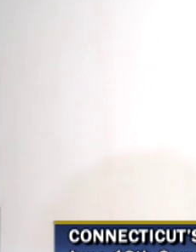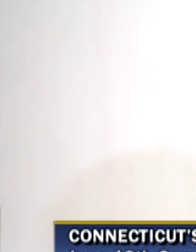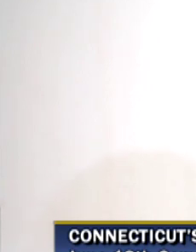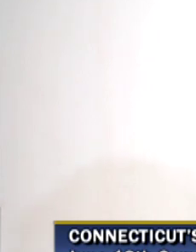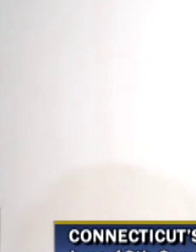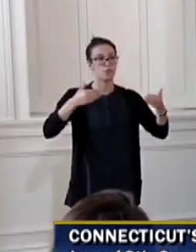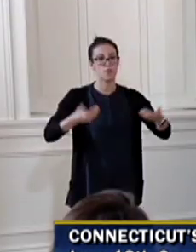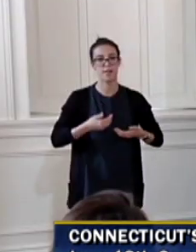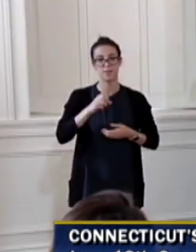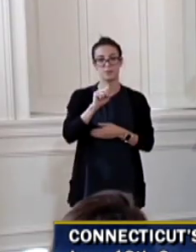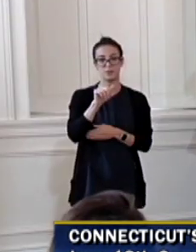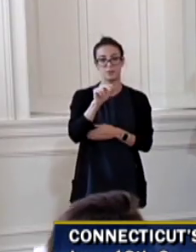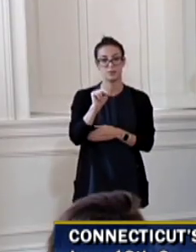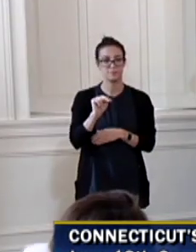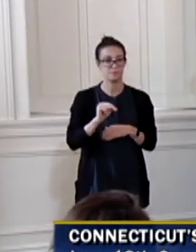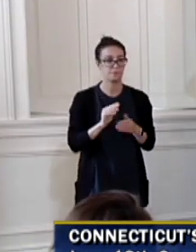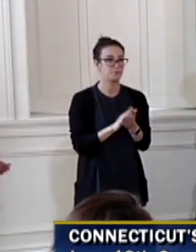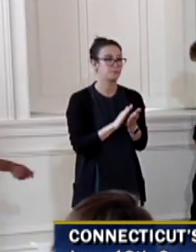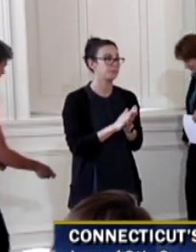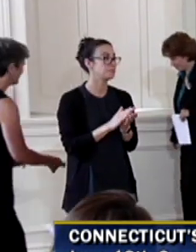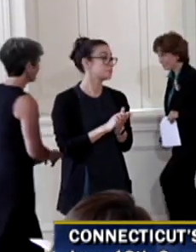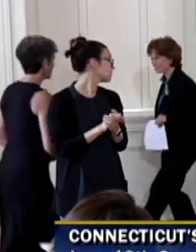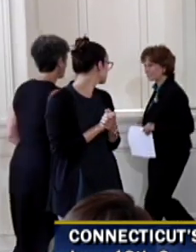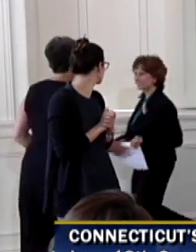welcoming Susan.